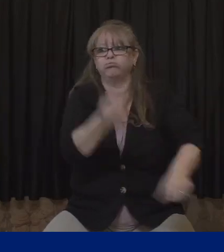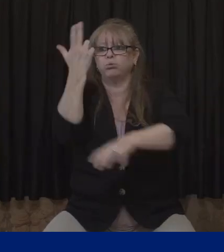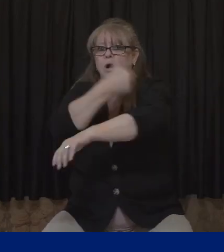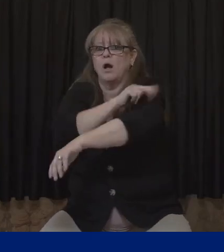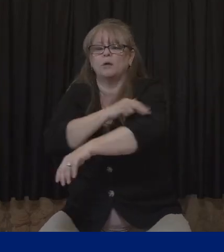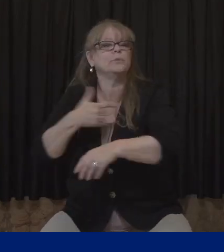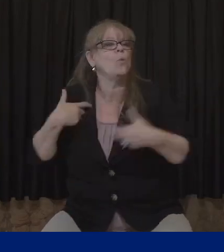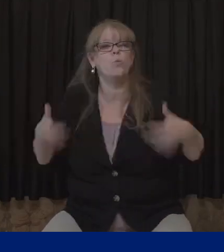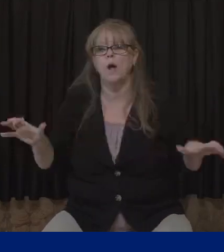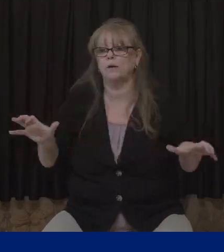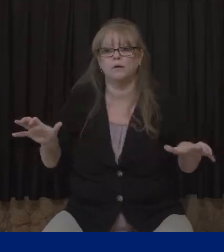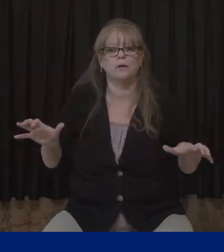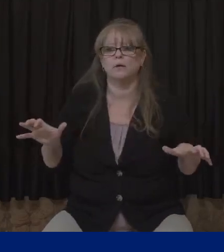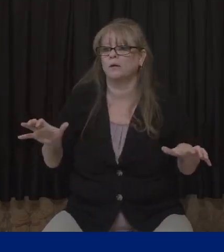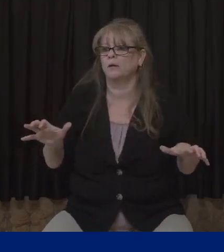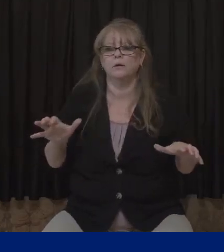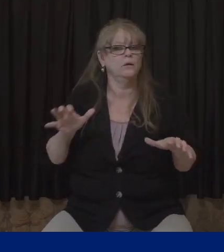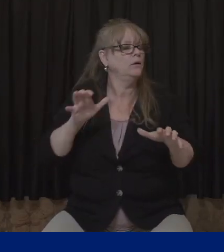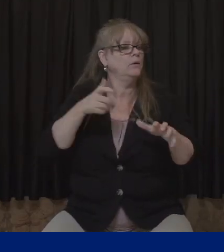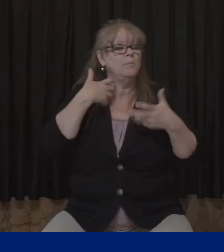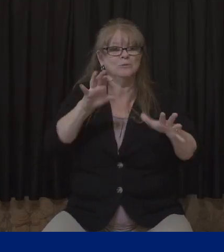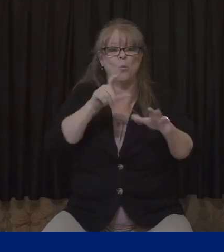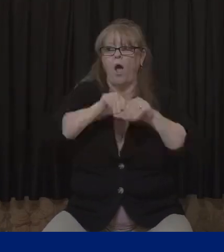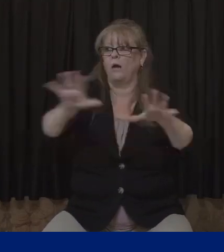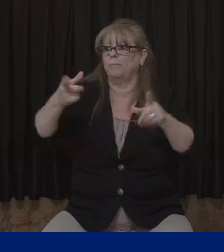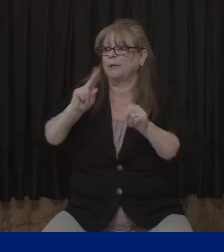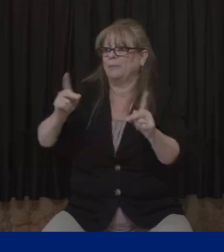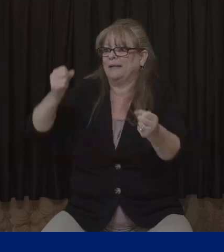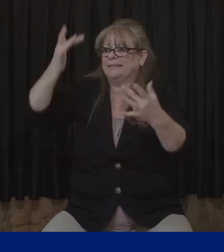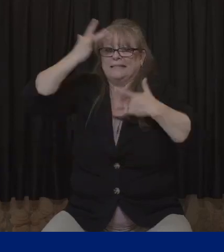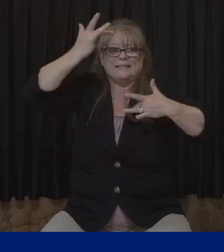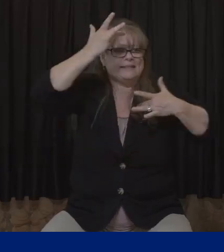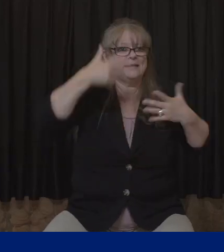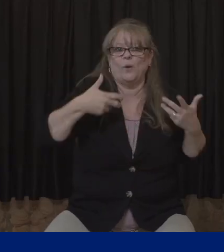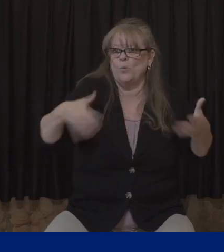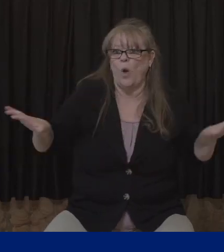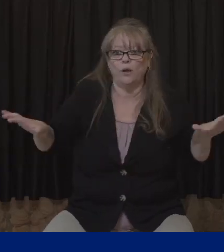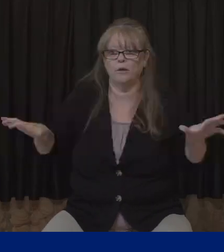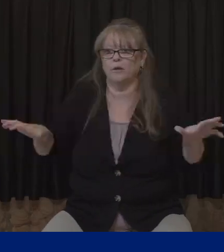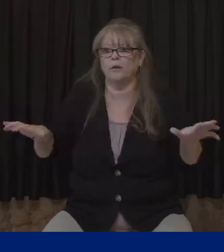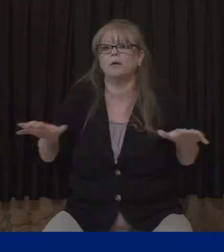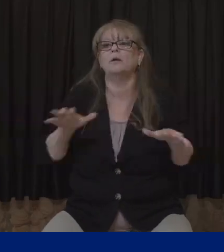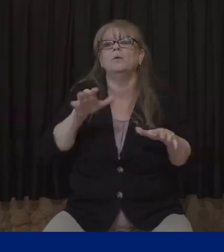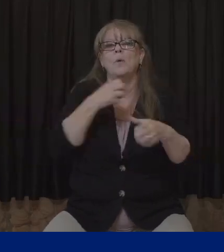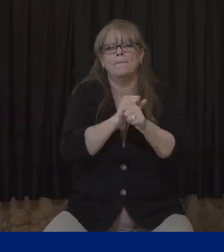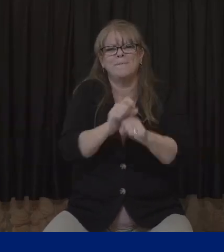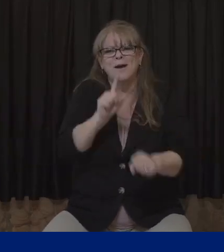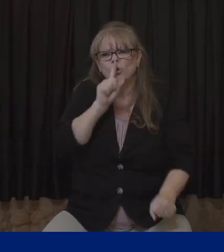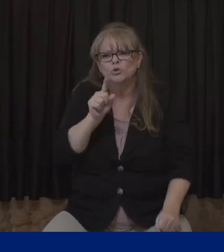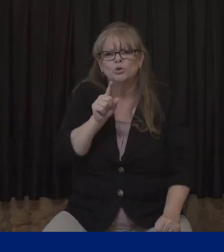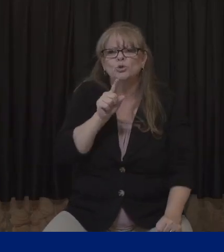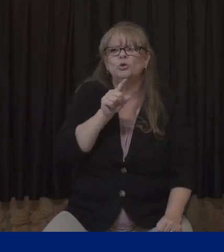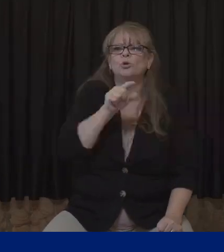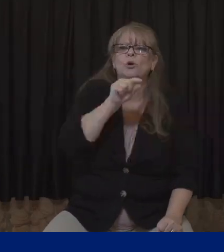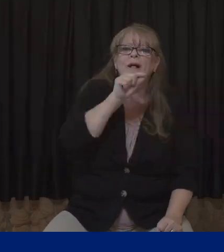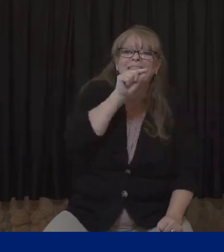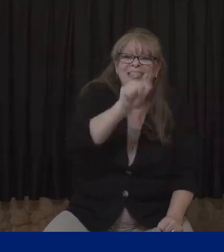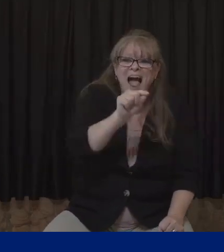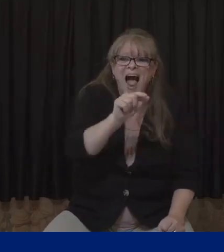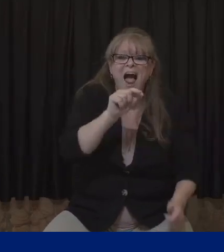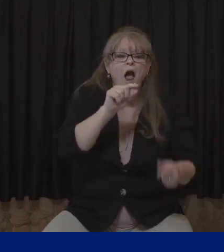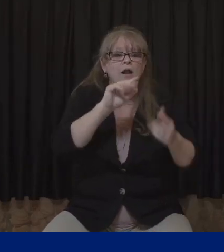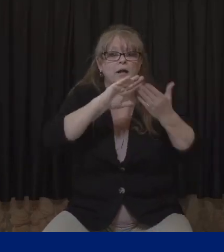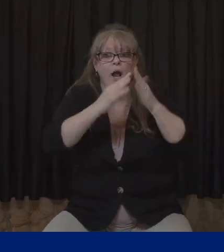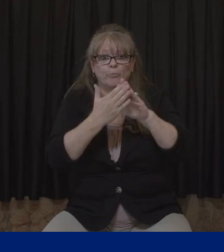people because of the lag factor. We want to make sure, and many communities across our state are putting this in place, the ability to get on it